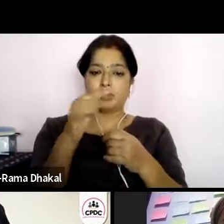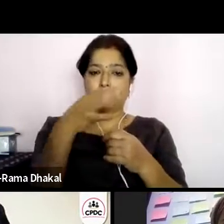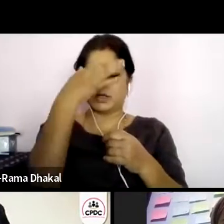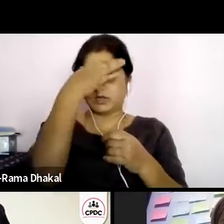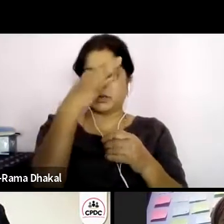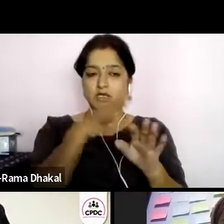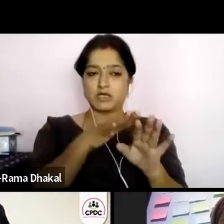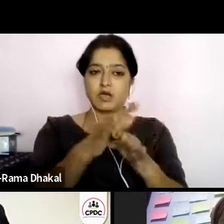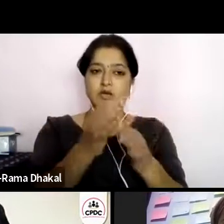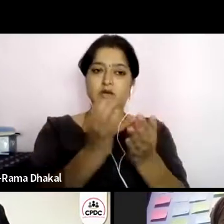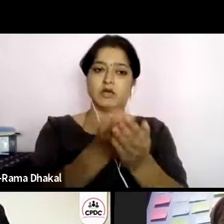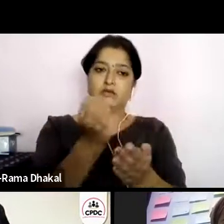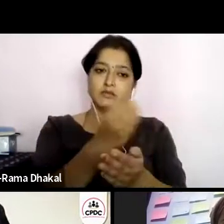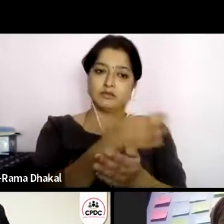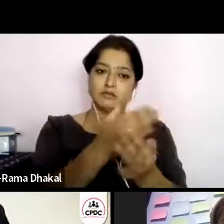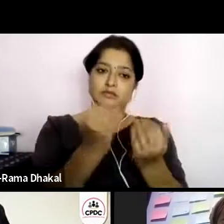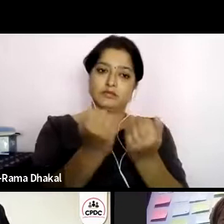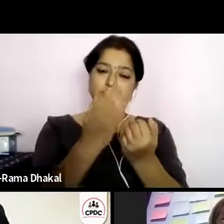Thank you for sharing that.